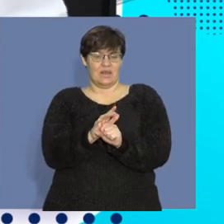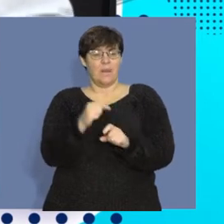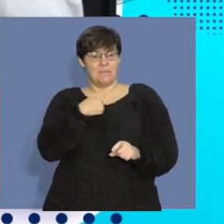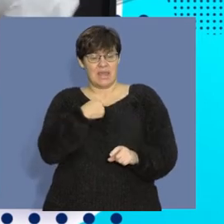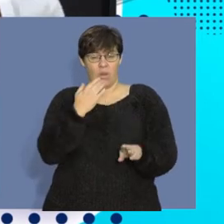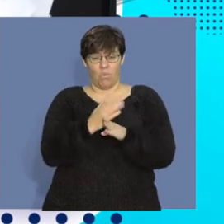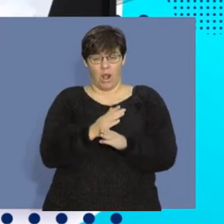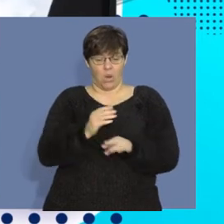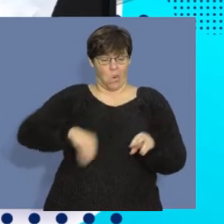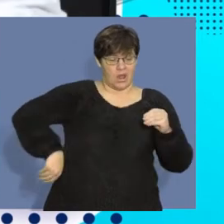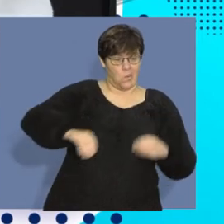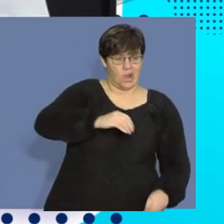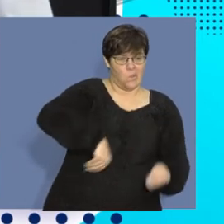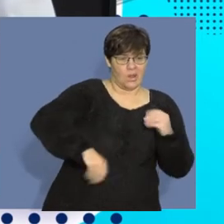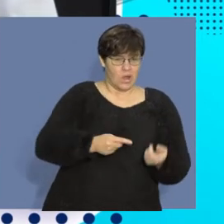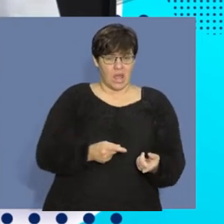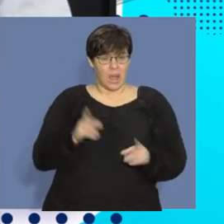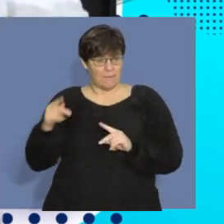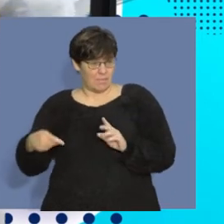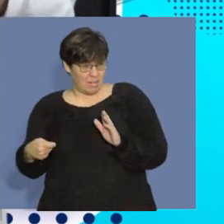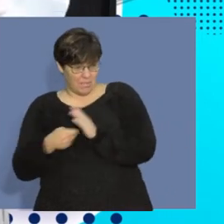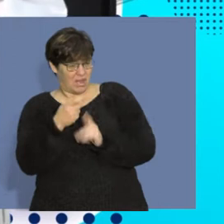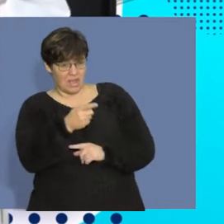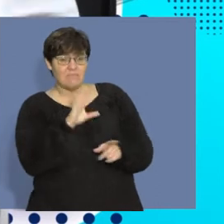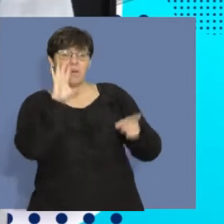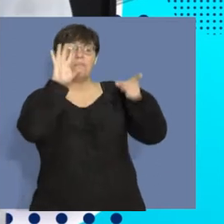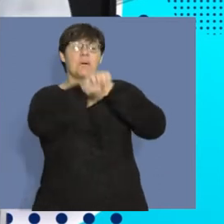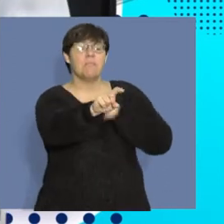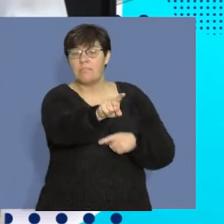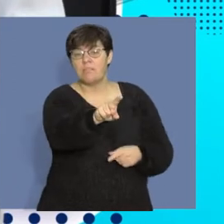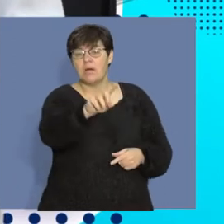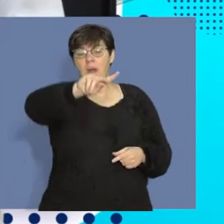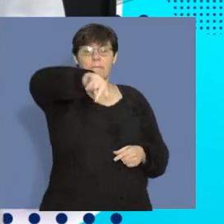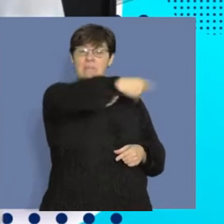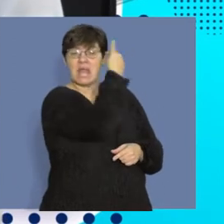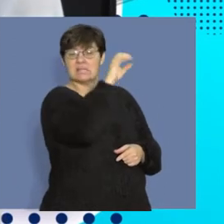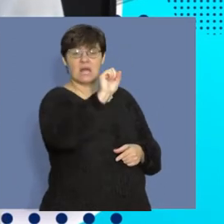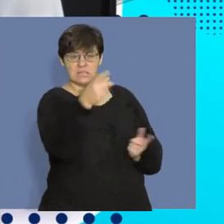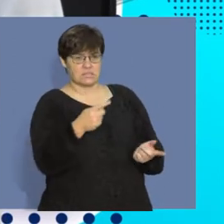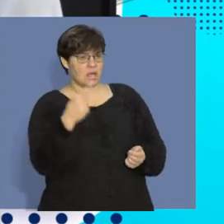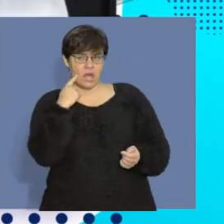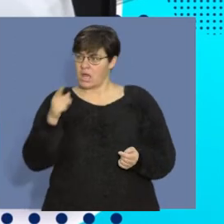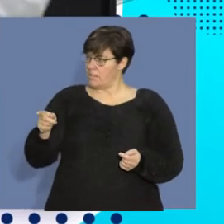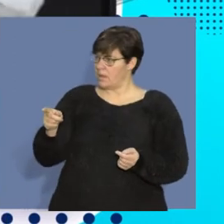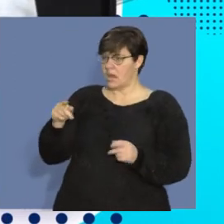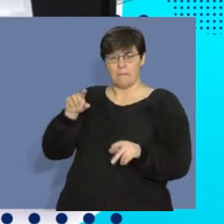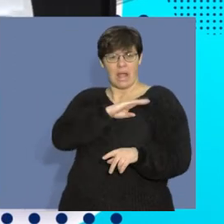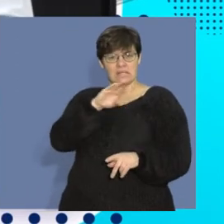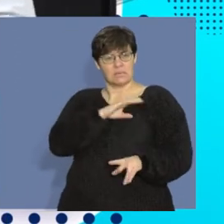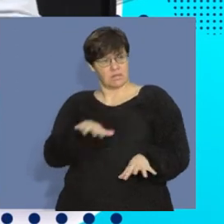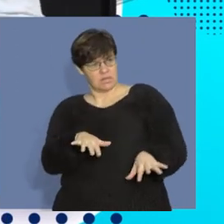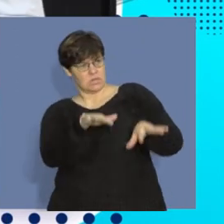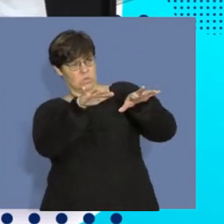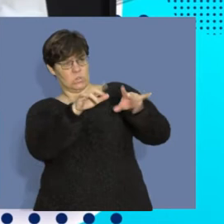operate unethically. Because remember, if we are caught out not to be submitting our returns to SARS, we're going to